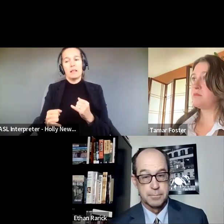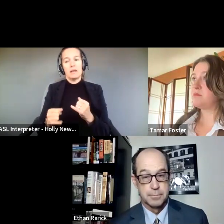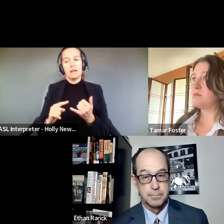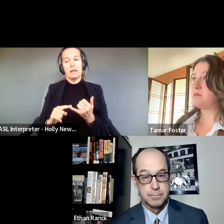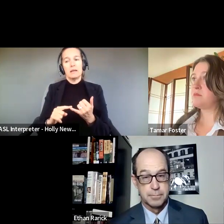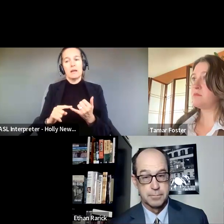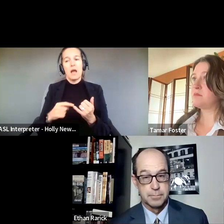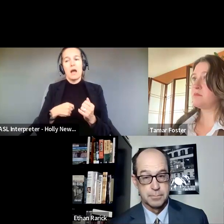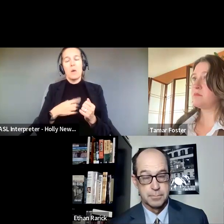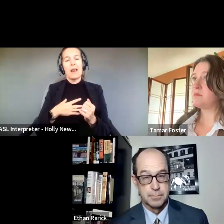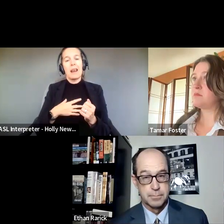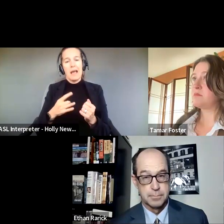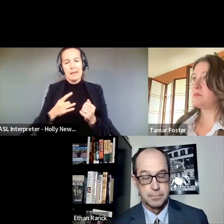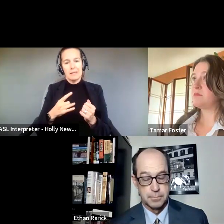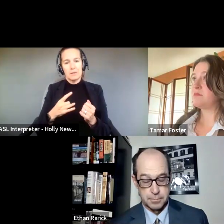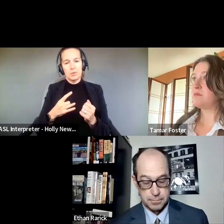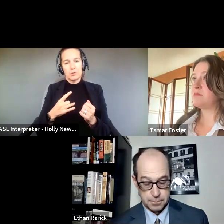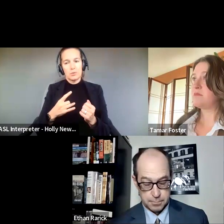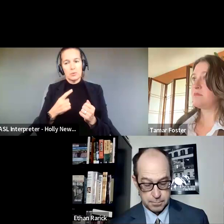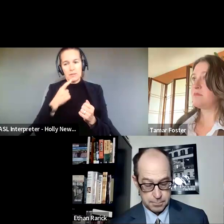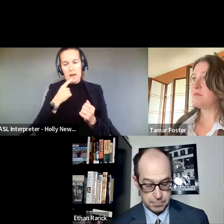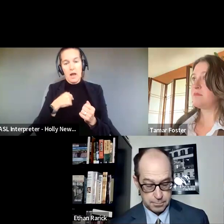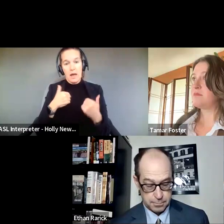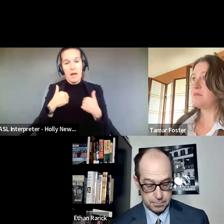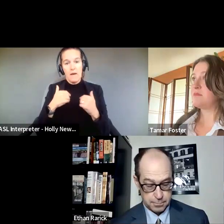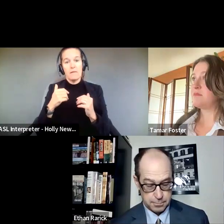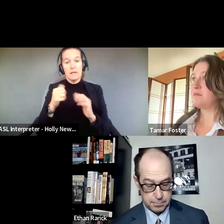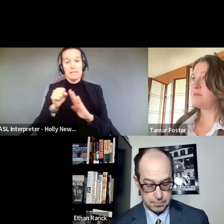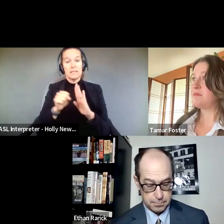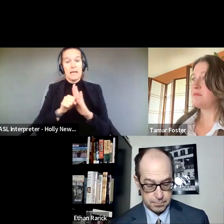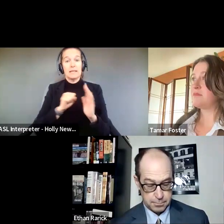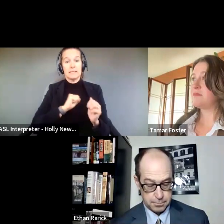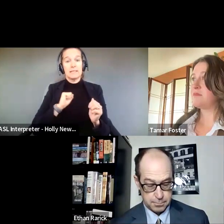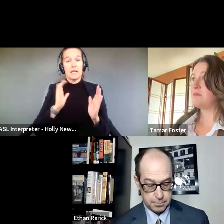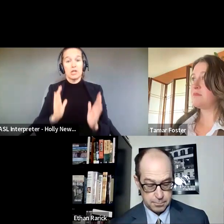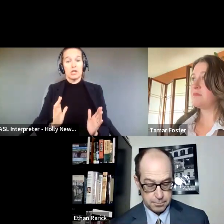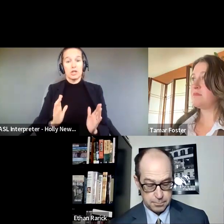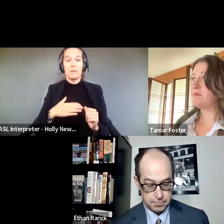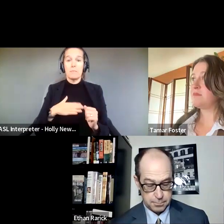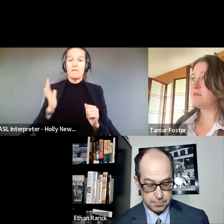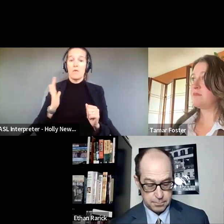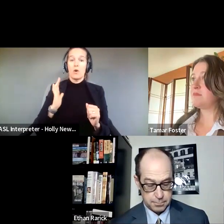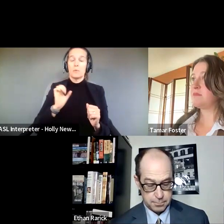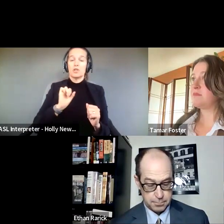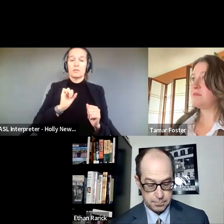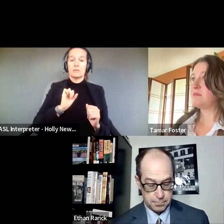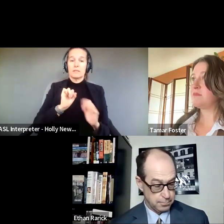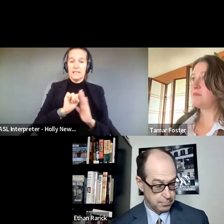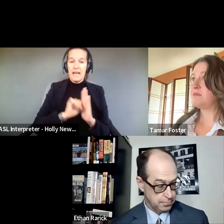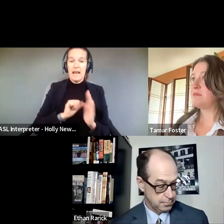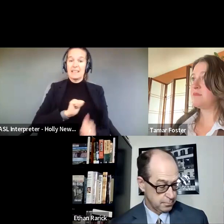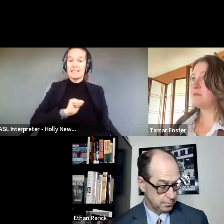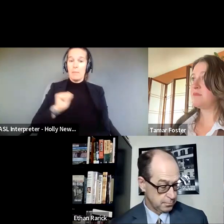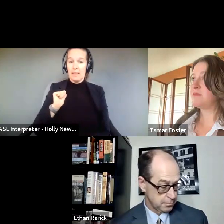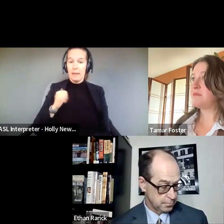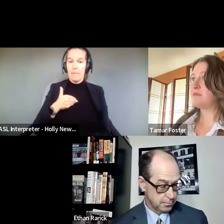like to speculate that I now have a state senator who was my former state assembly member about